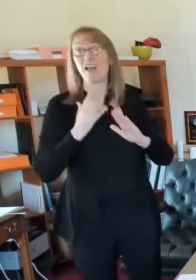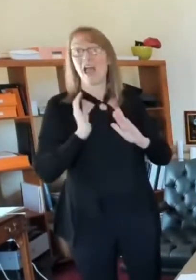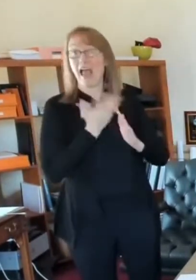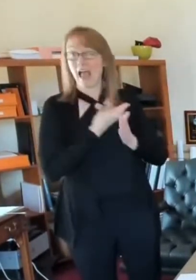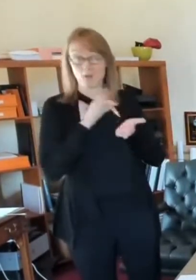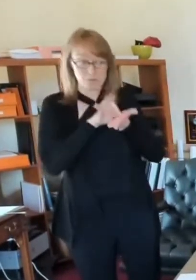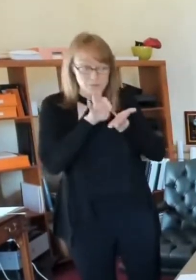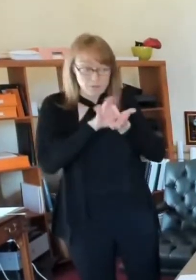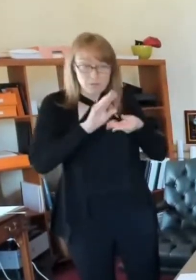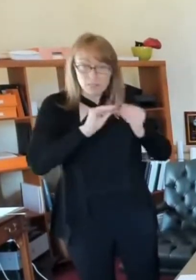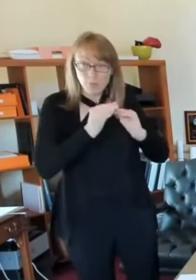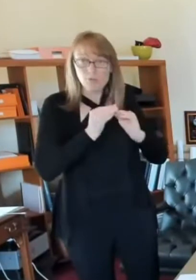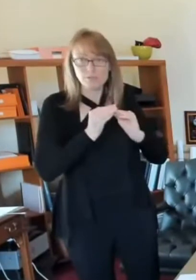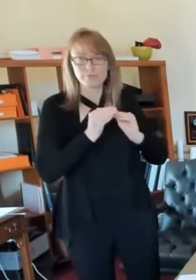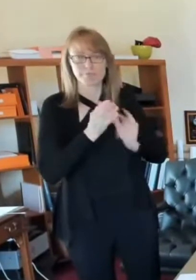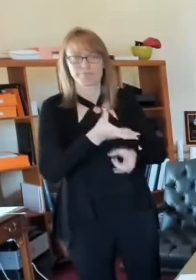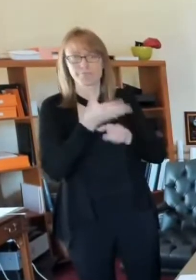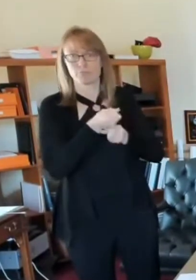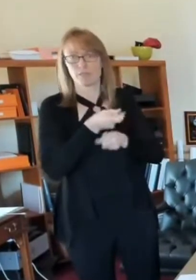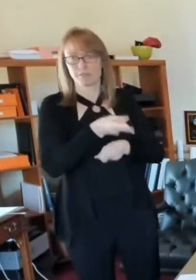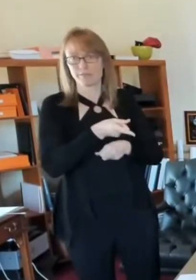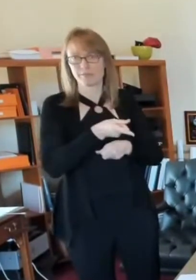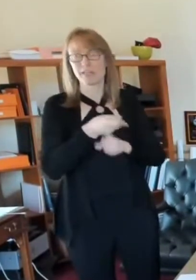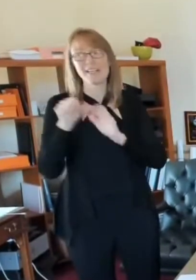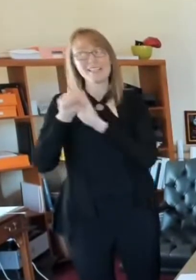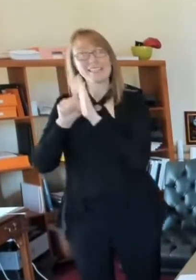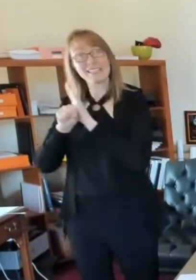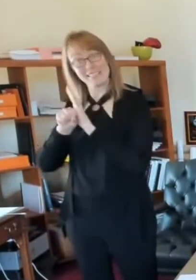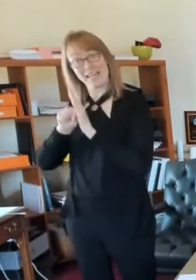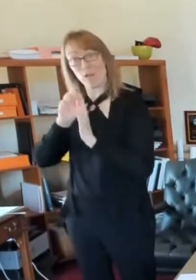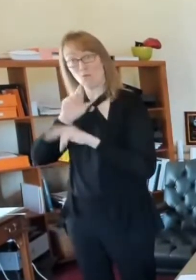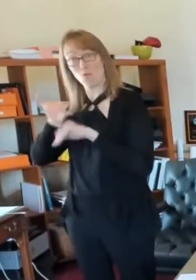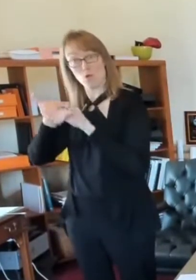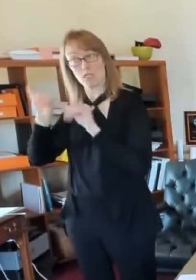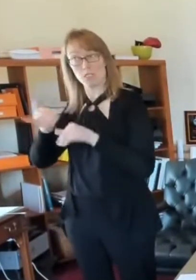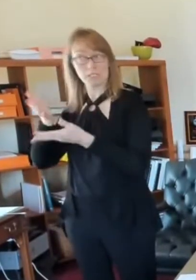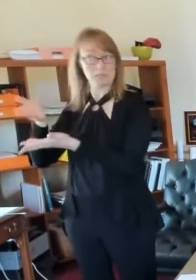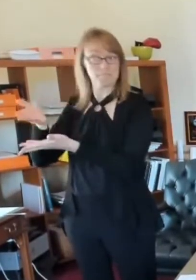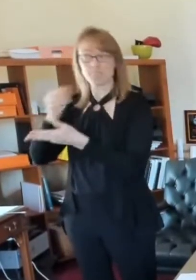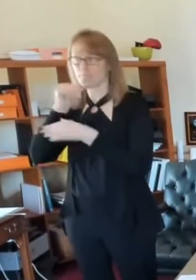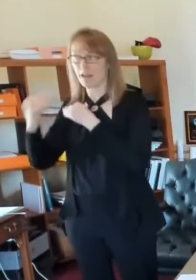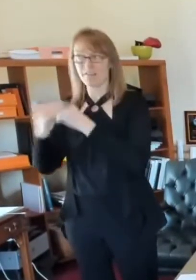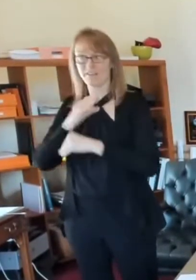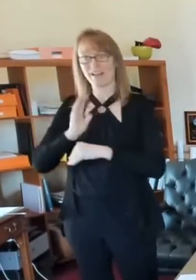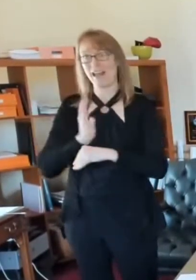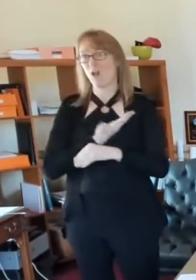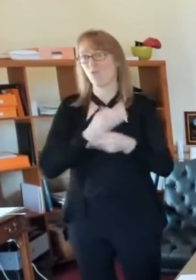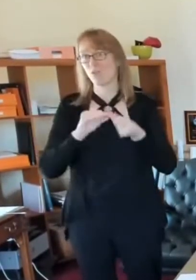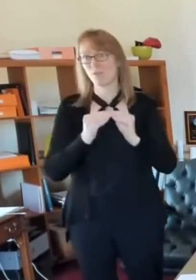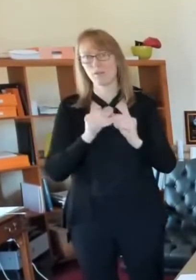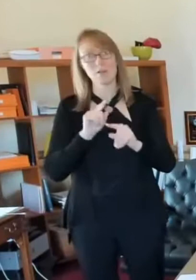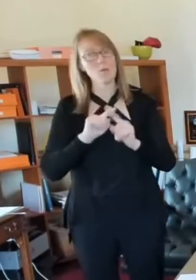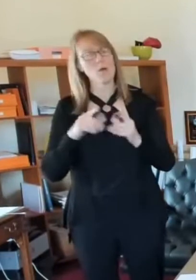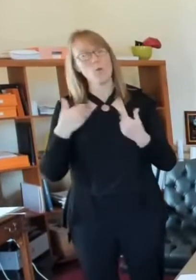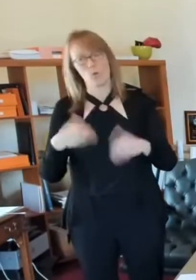state reporting doesn't have an impact on us. But certainly that is a very frustrating